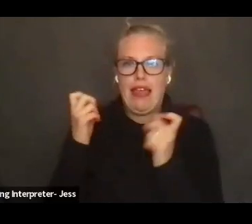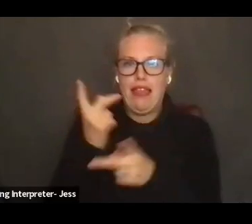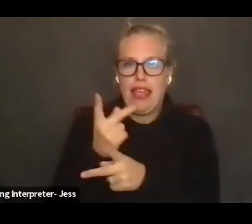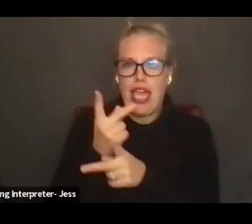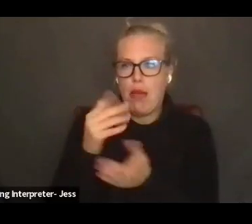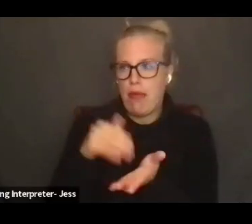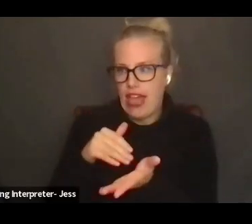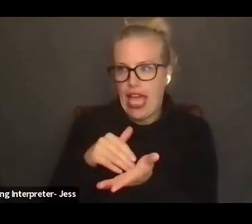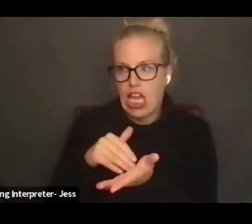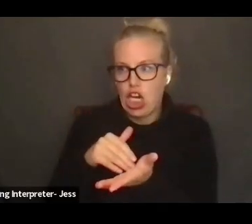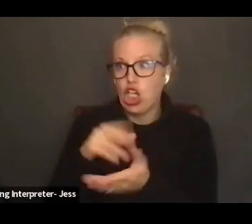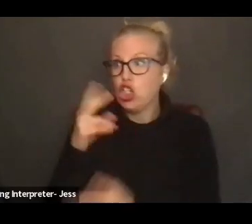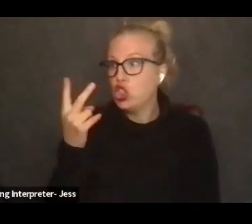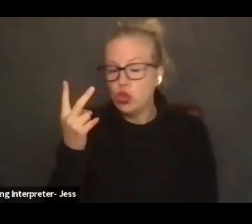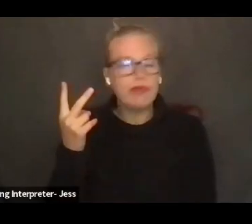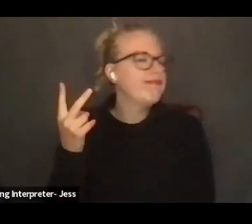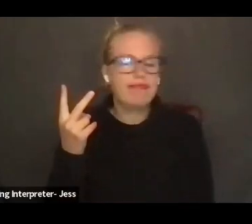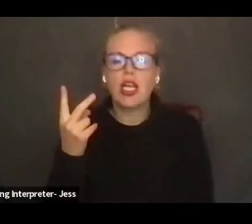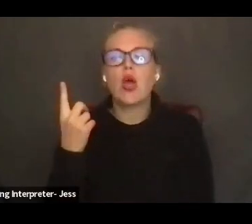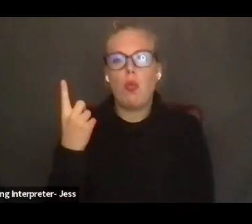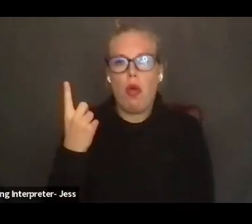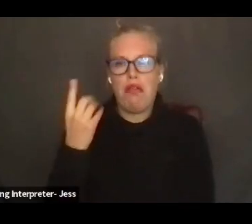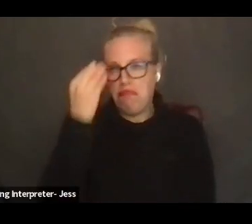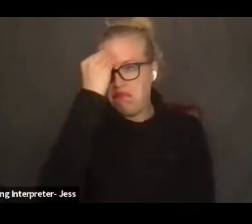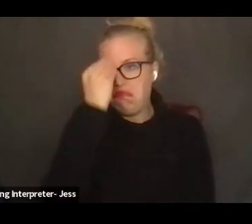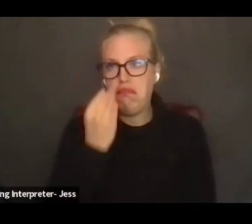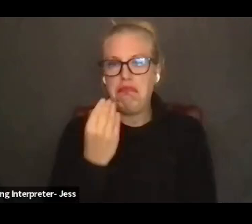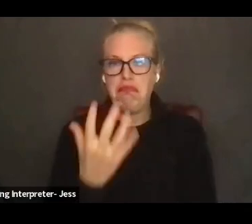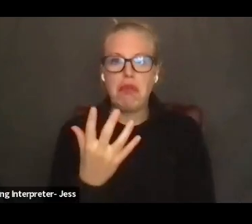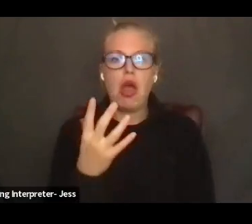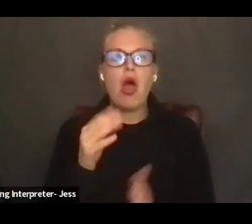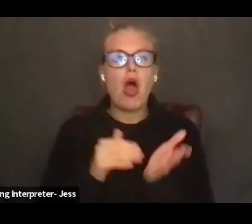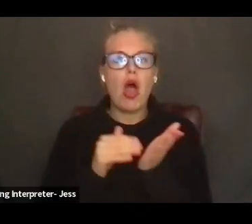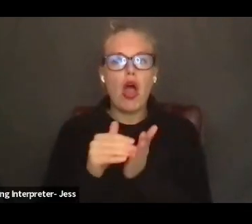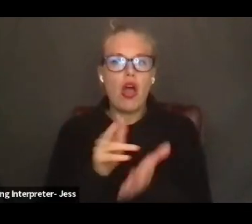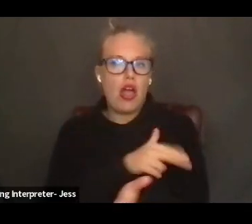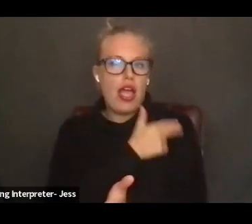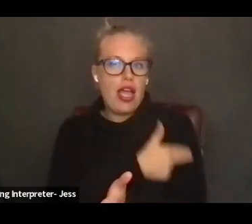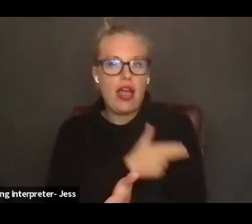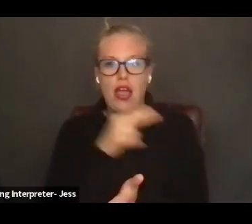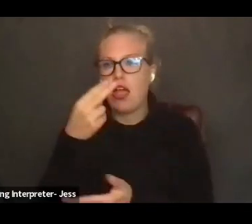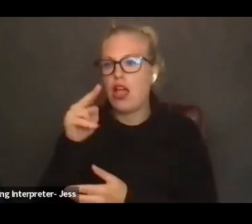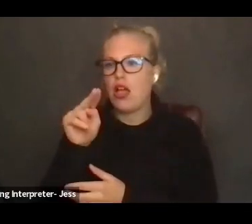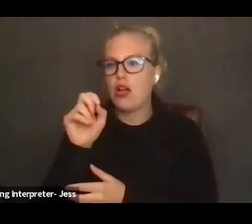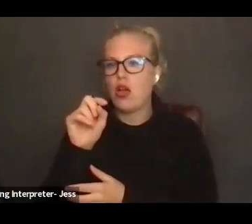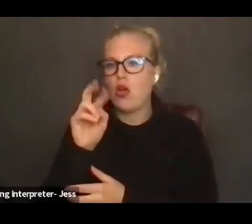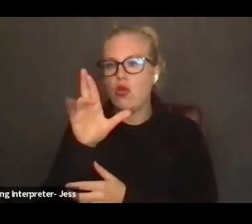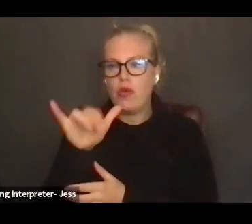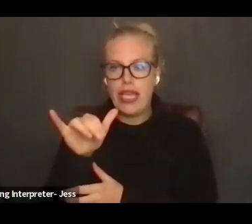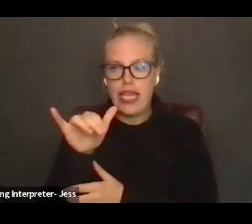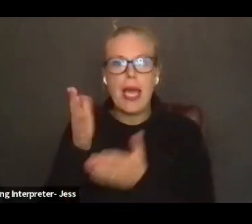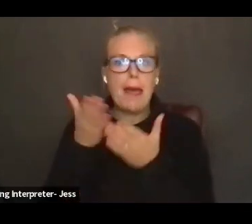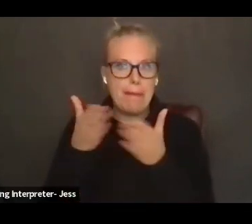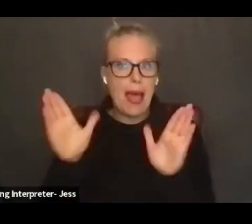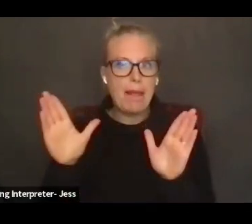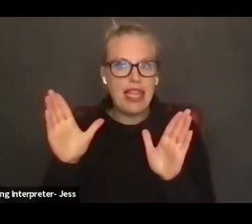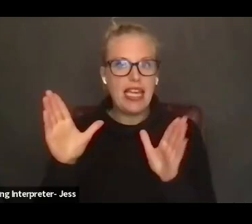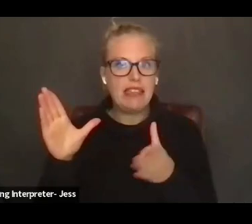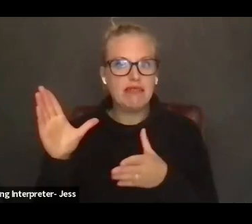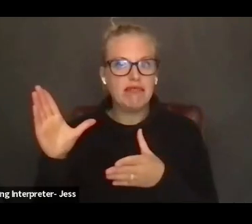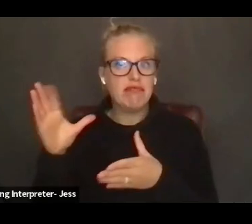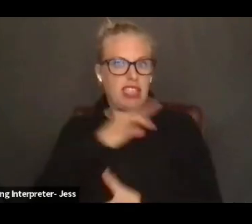So be aware of that. Lots of times a hospital will have a notary public on staff,